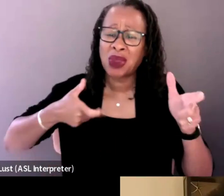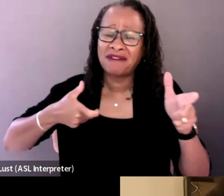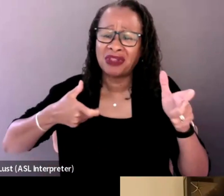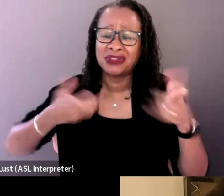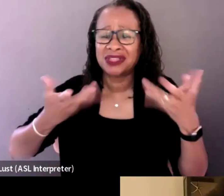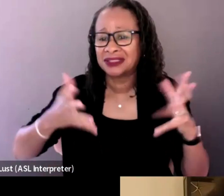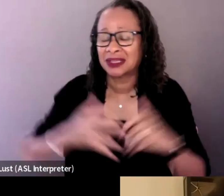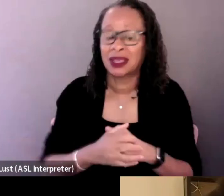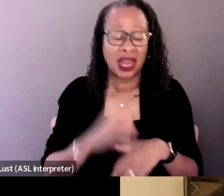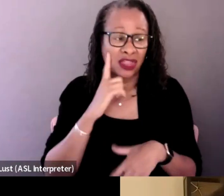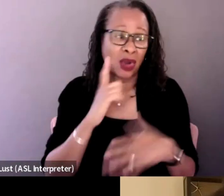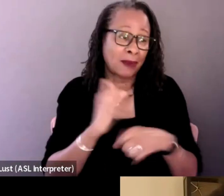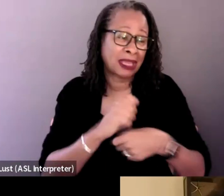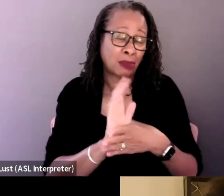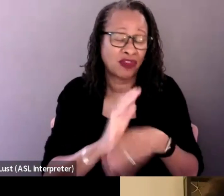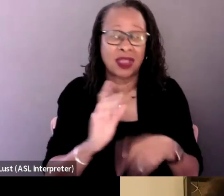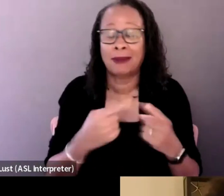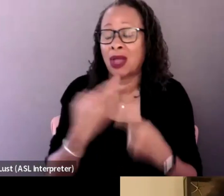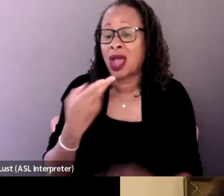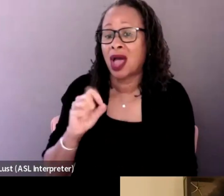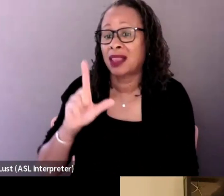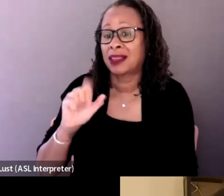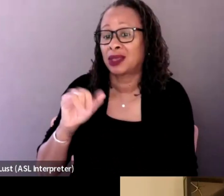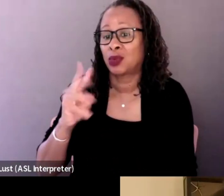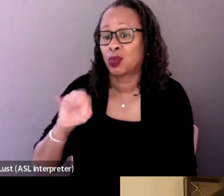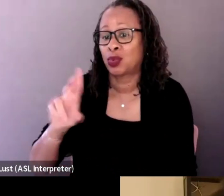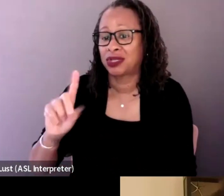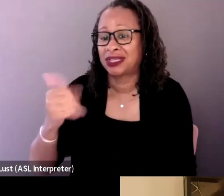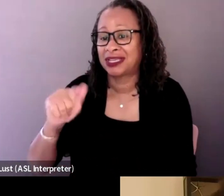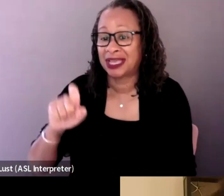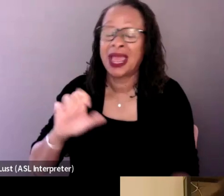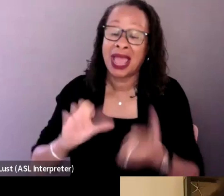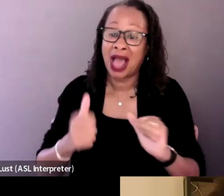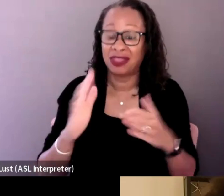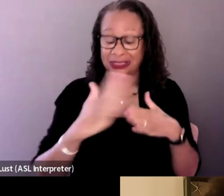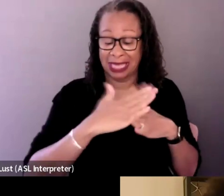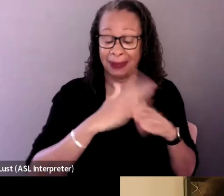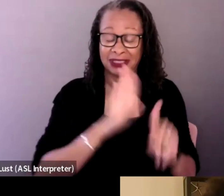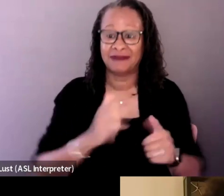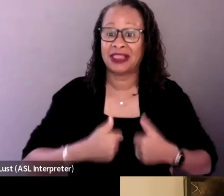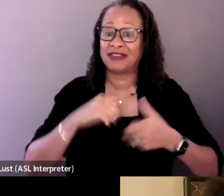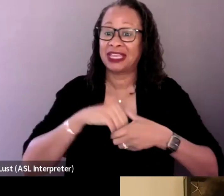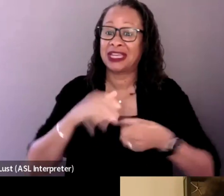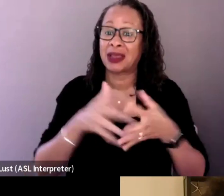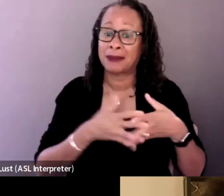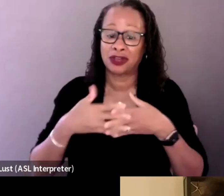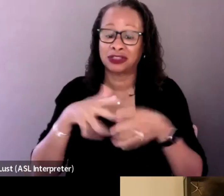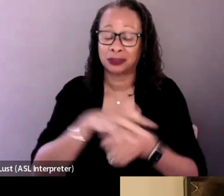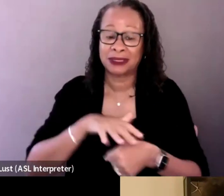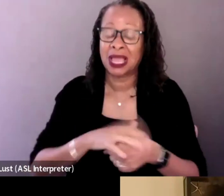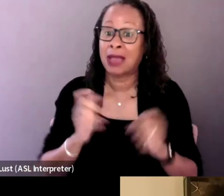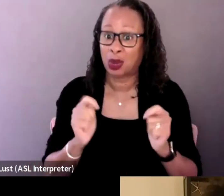this Hollywoodgate and how the Taliban's are living within American space. But quickly the story of the weapons started to come, which I